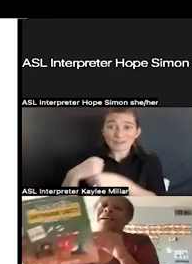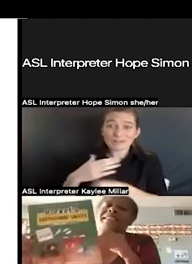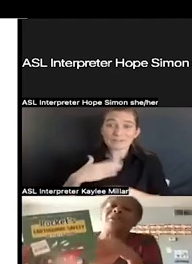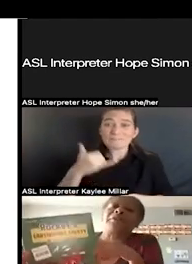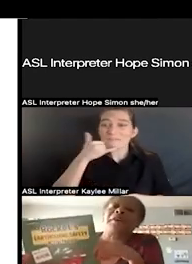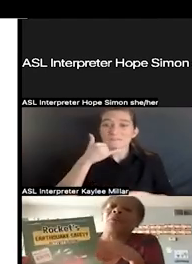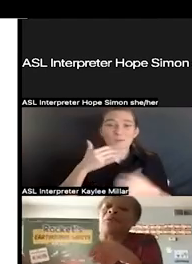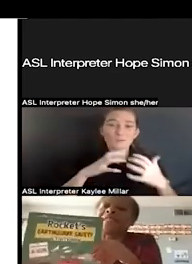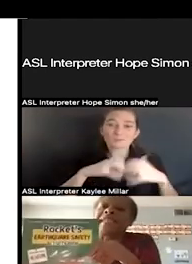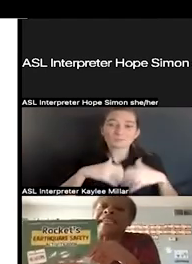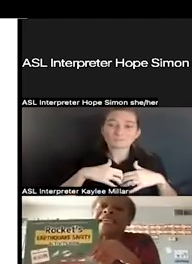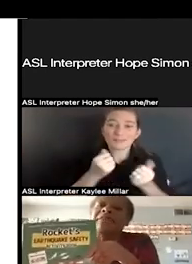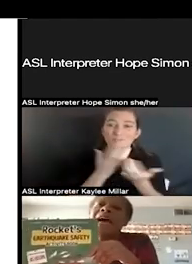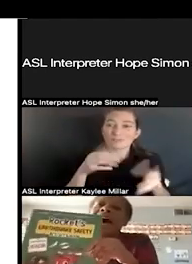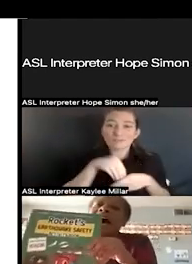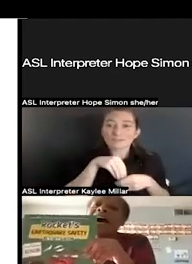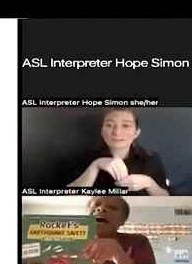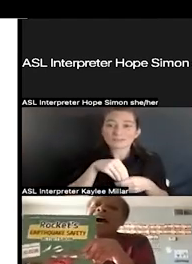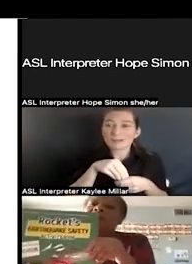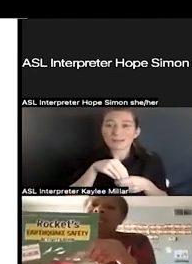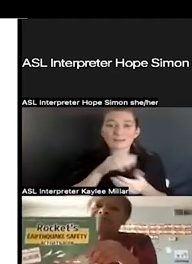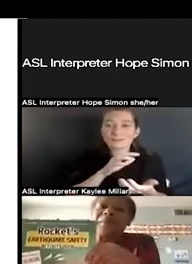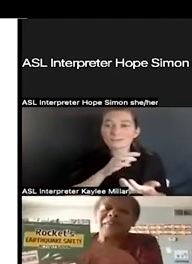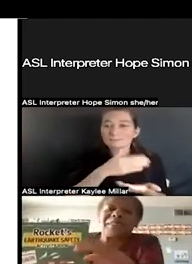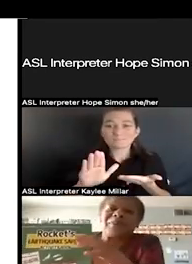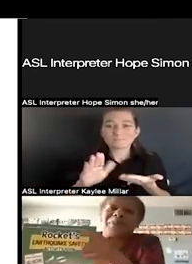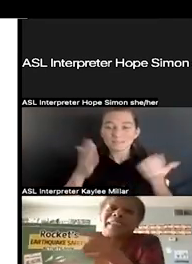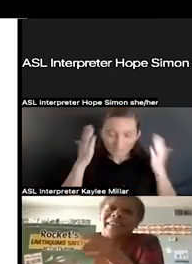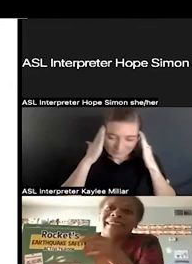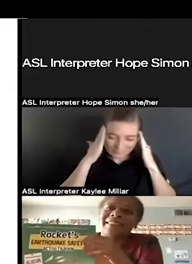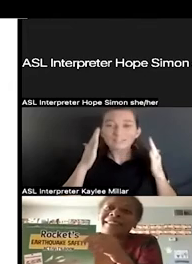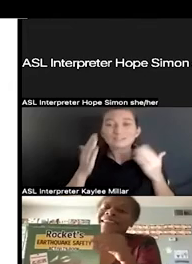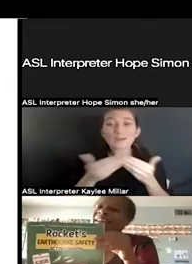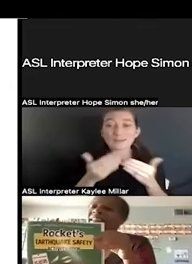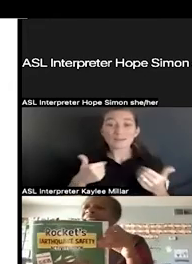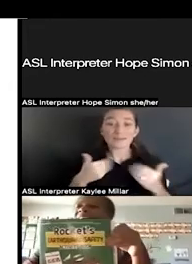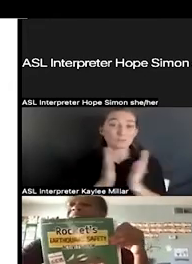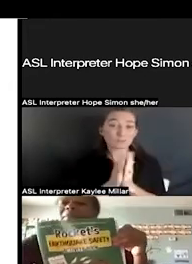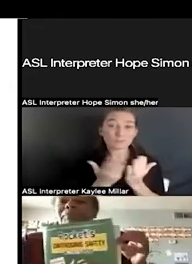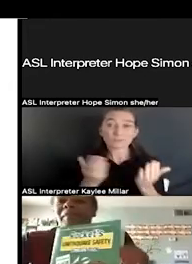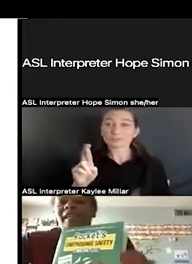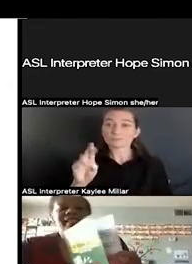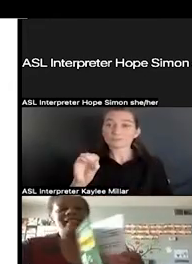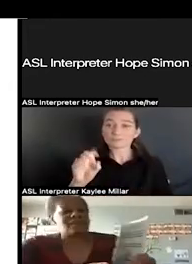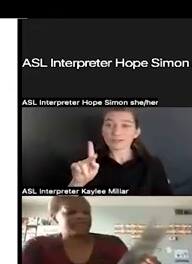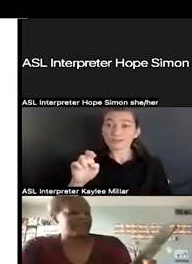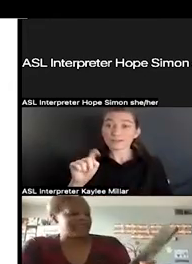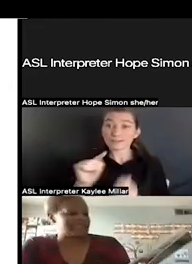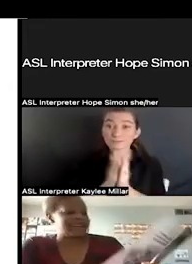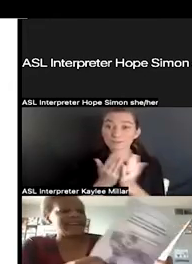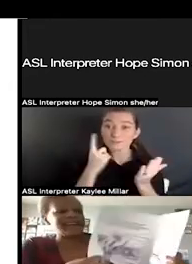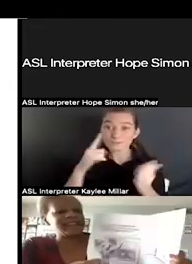morning, but so far we received rocket books for the kids. They did all